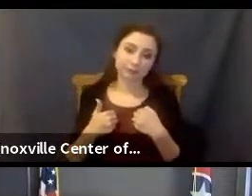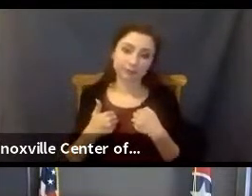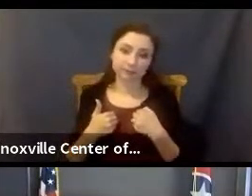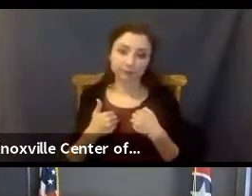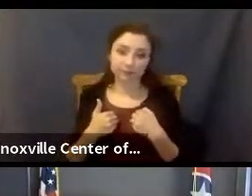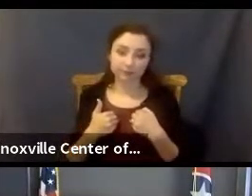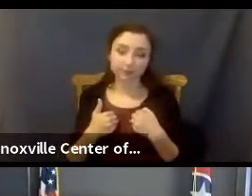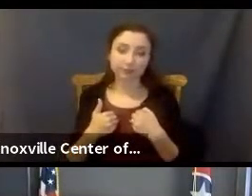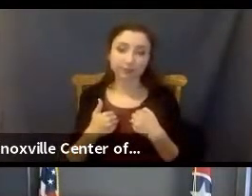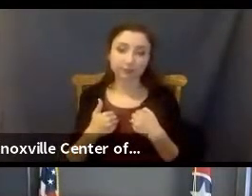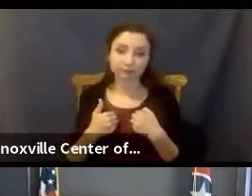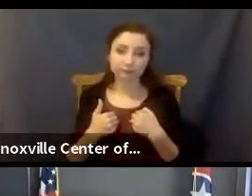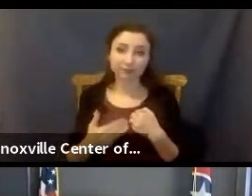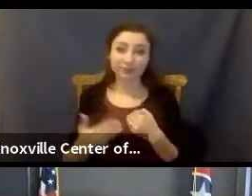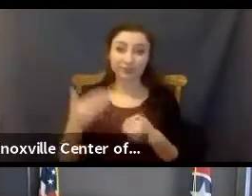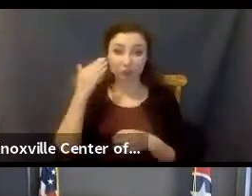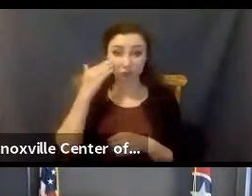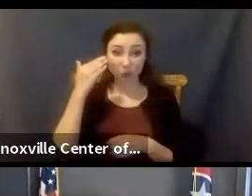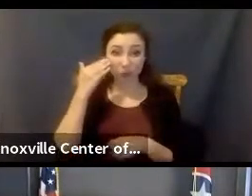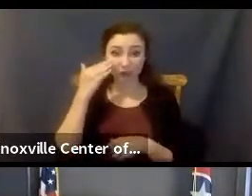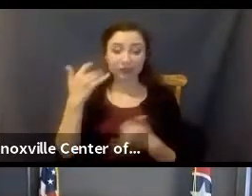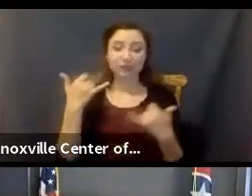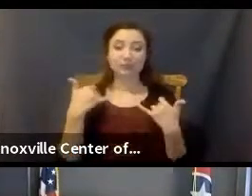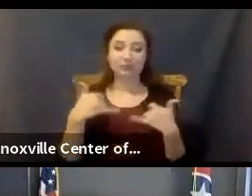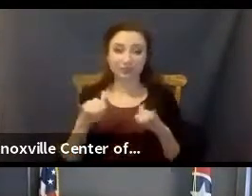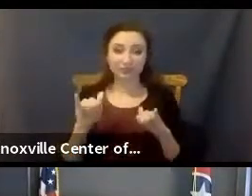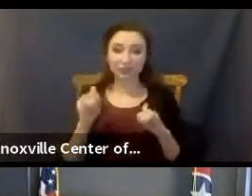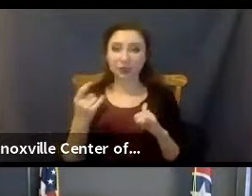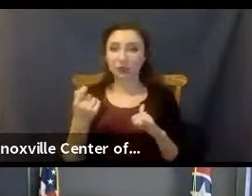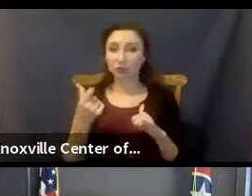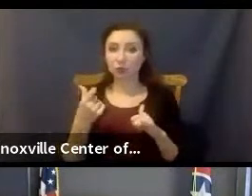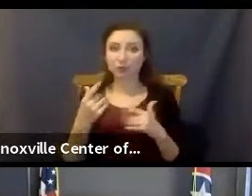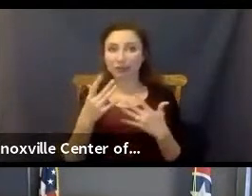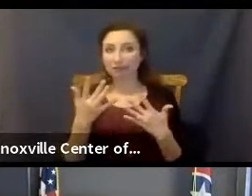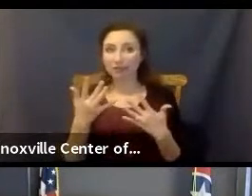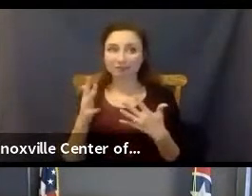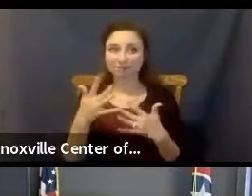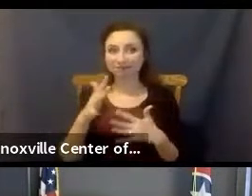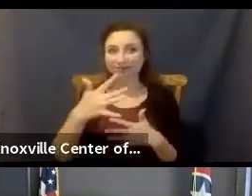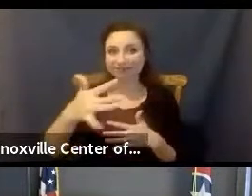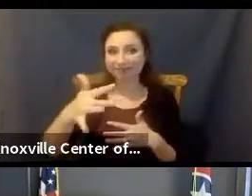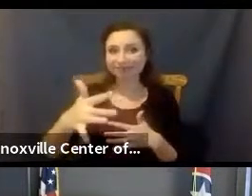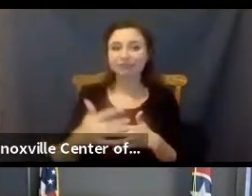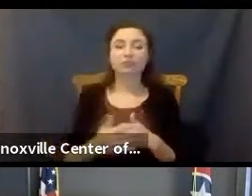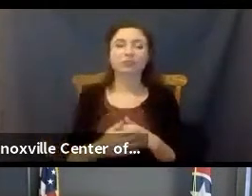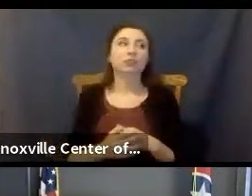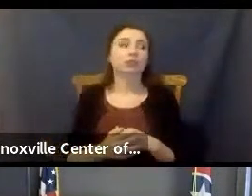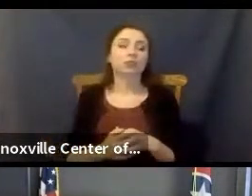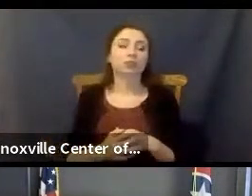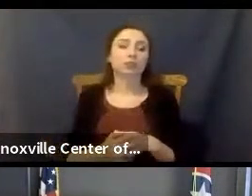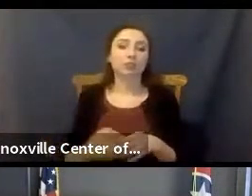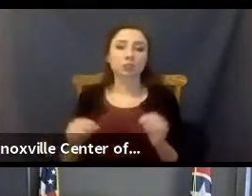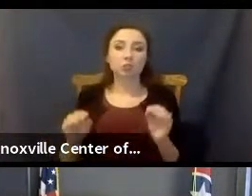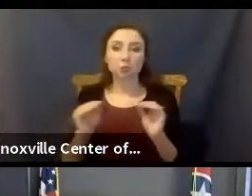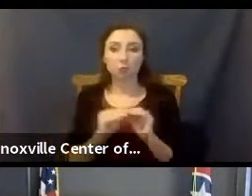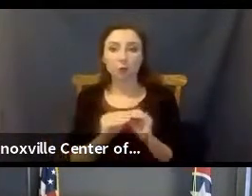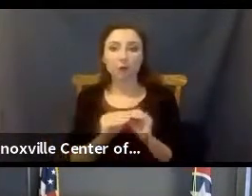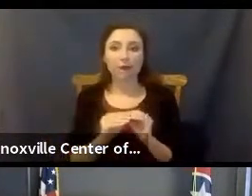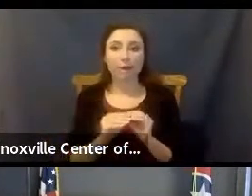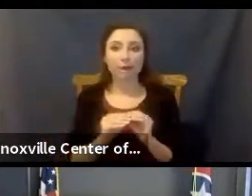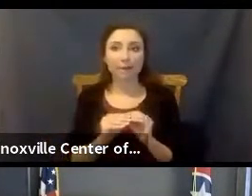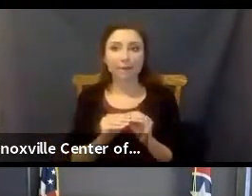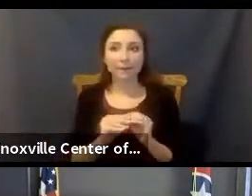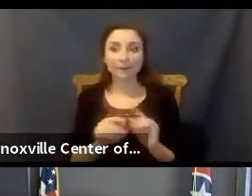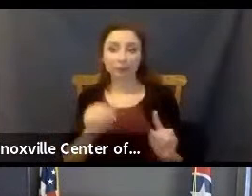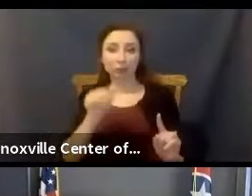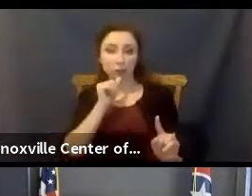But knowing that still may be a little bit of a moving target, the more conservative may be